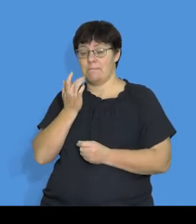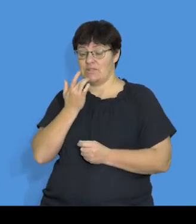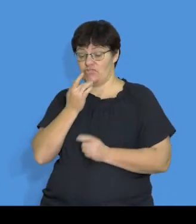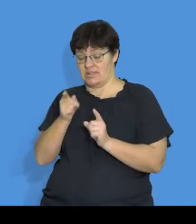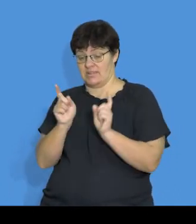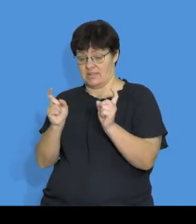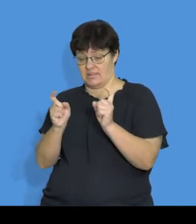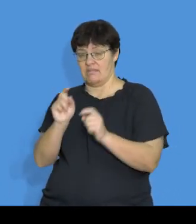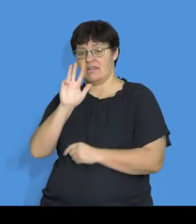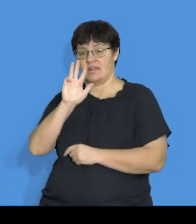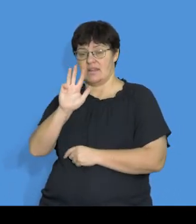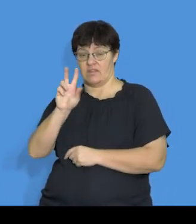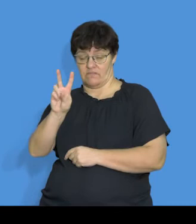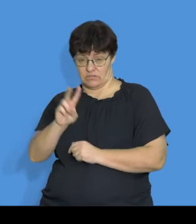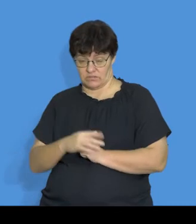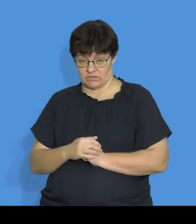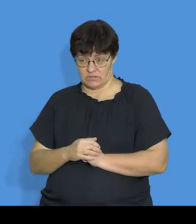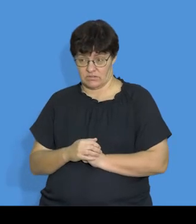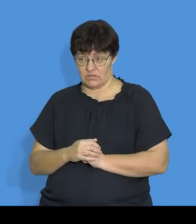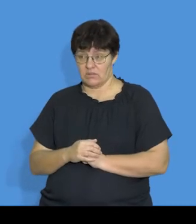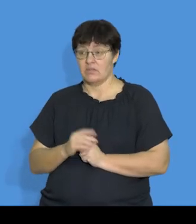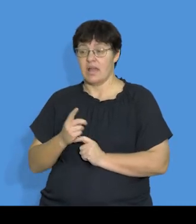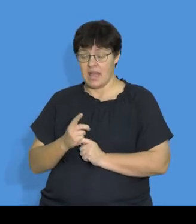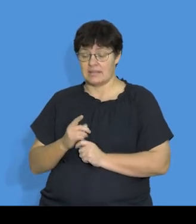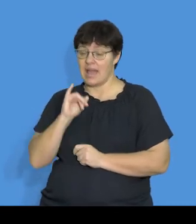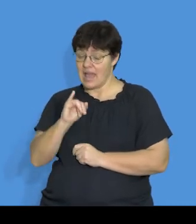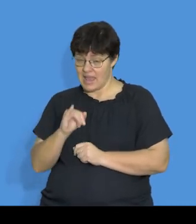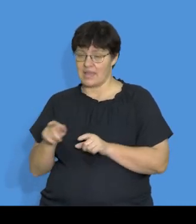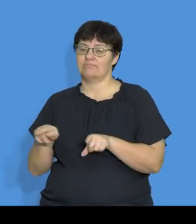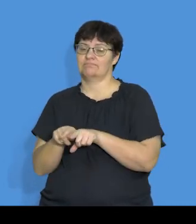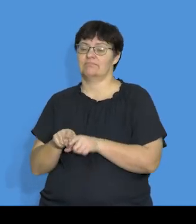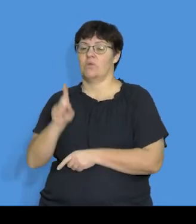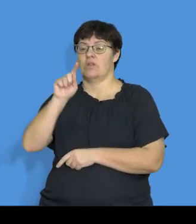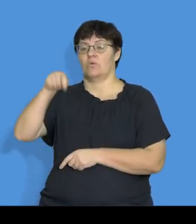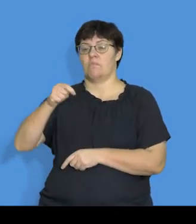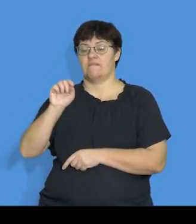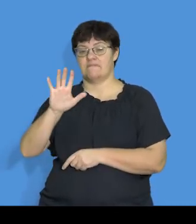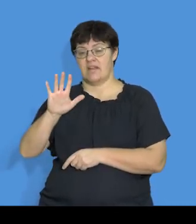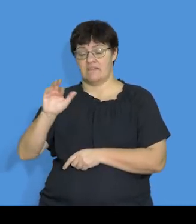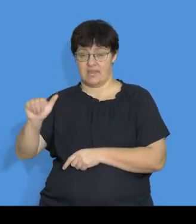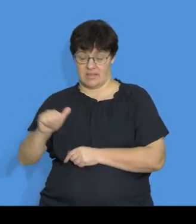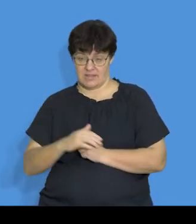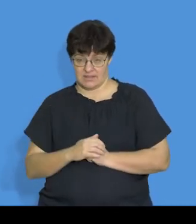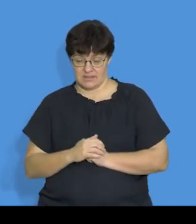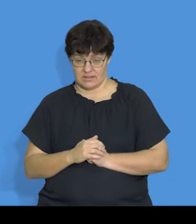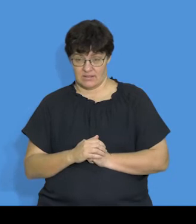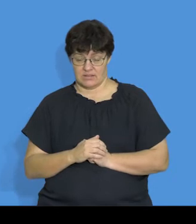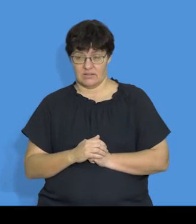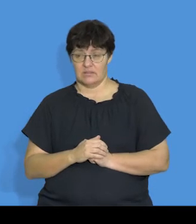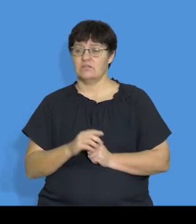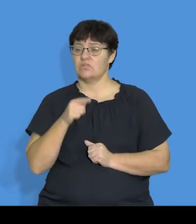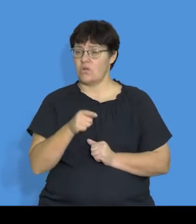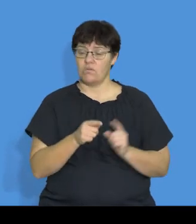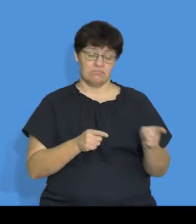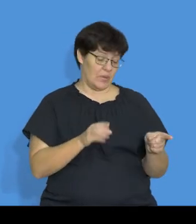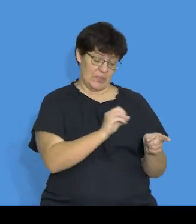we must emphasize on that, of 9 volts. And the current was now 1.5 amperes. So there's no current in the open